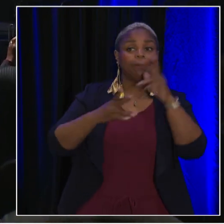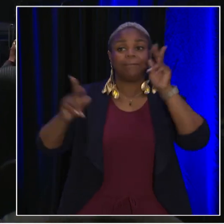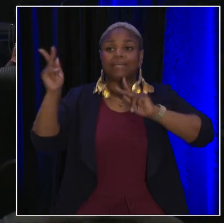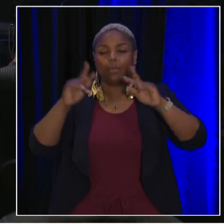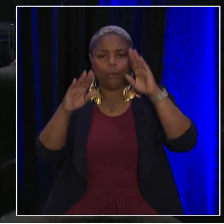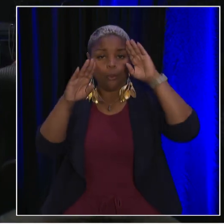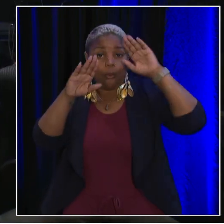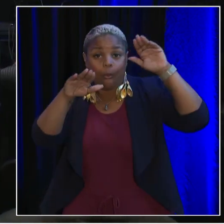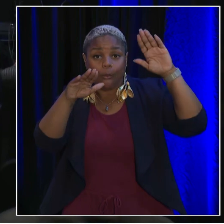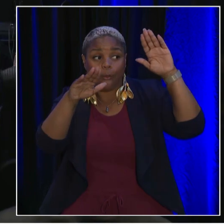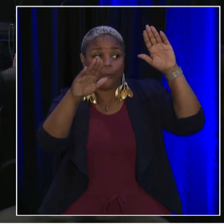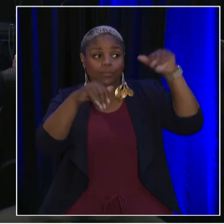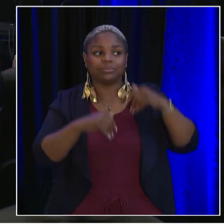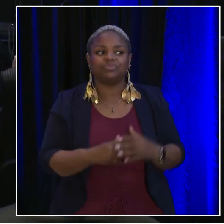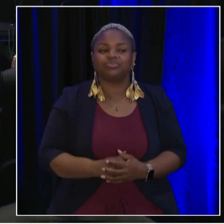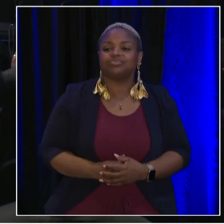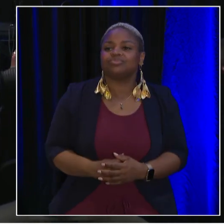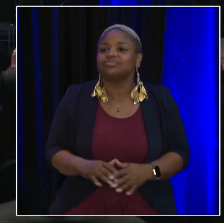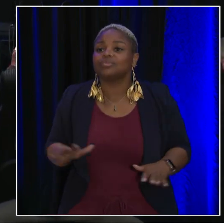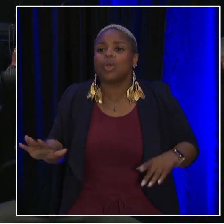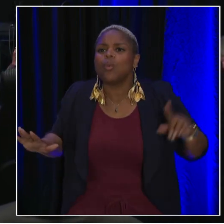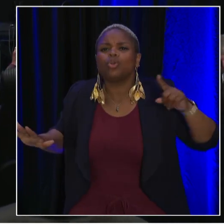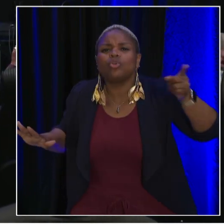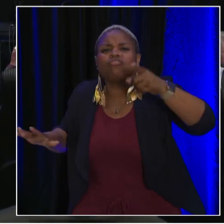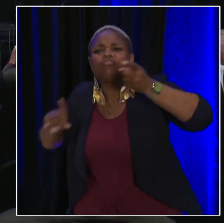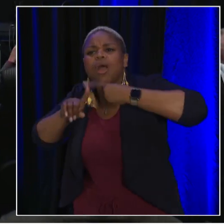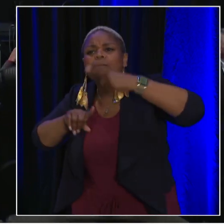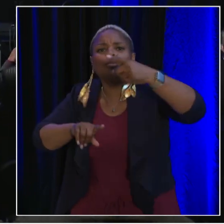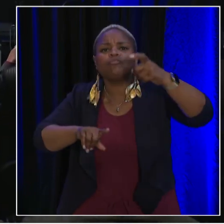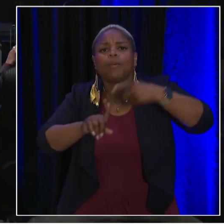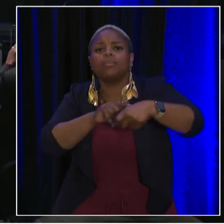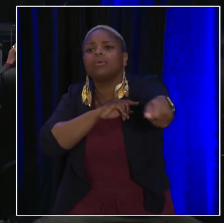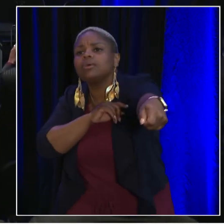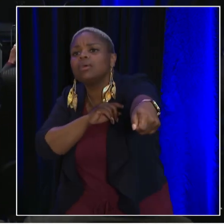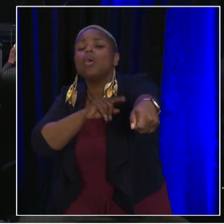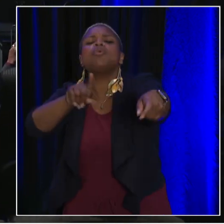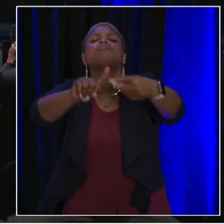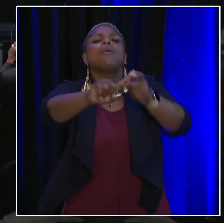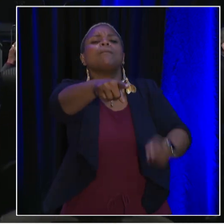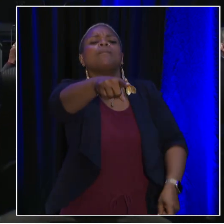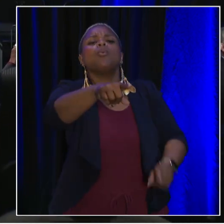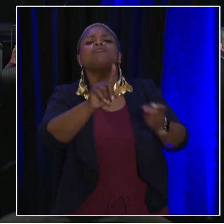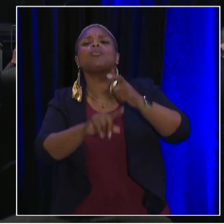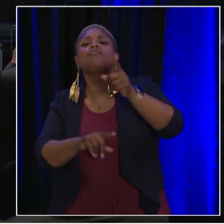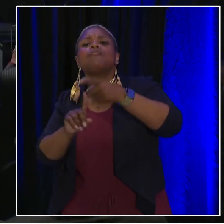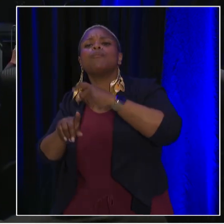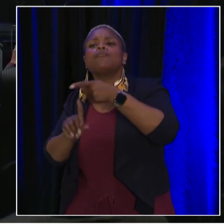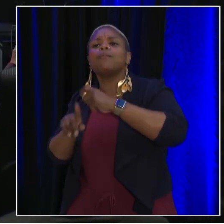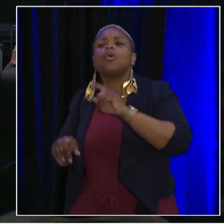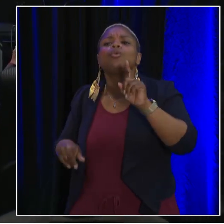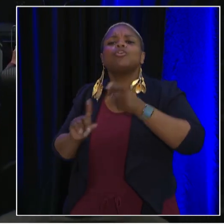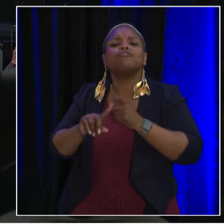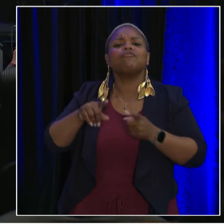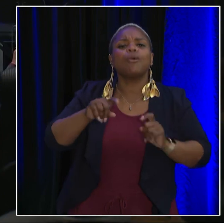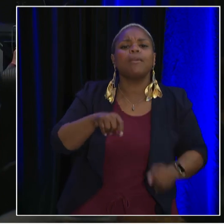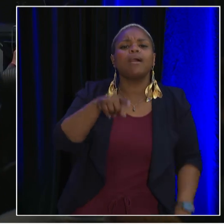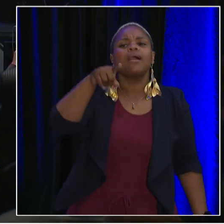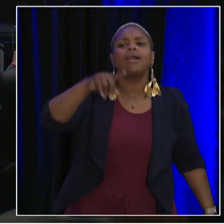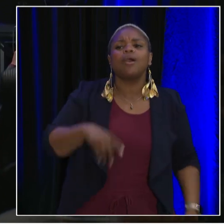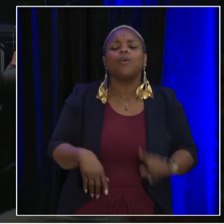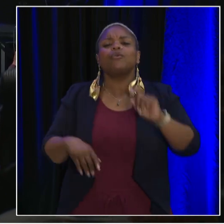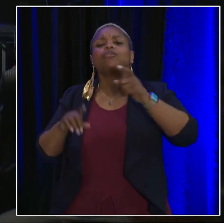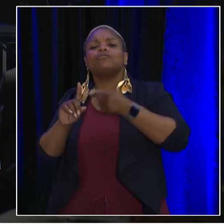give up. Yeah, where y'all from? I said, where y'all from? Where y'all